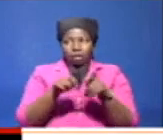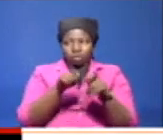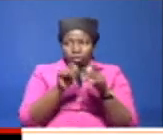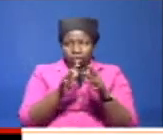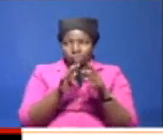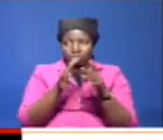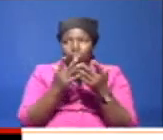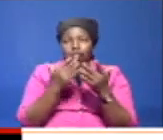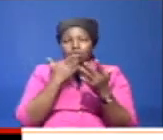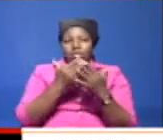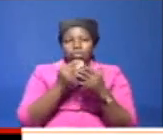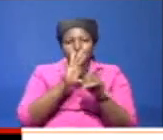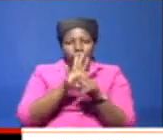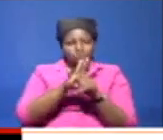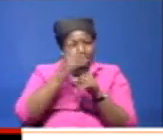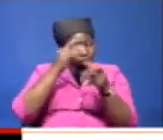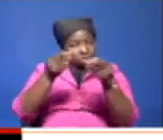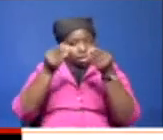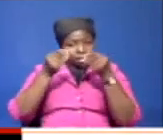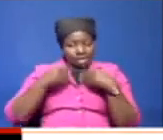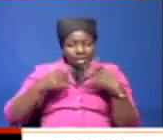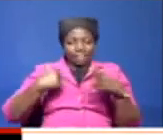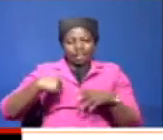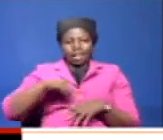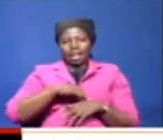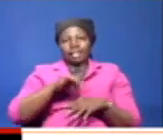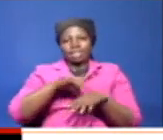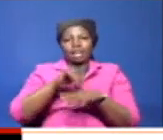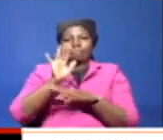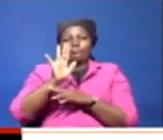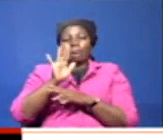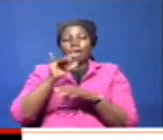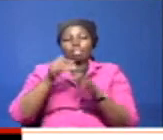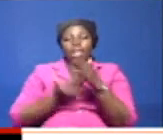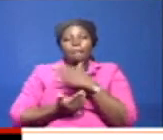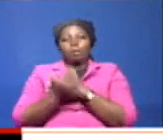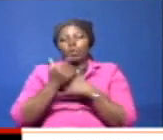for giving us your time this morning and, breaking it down, especially when it comes to